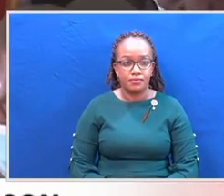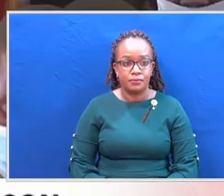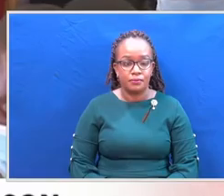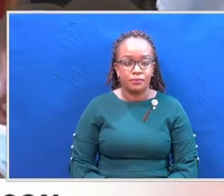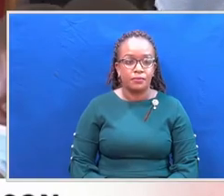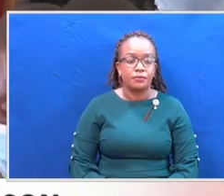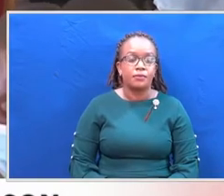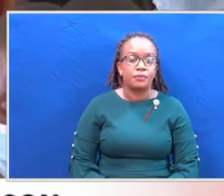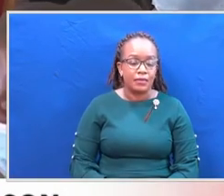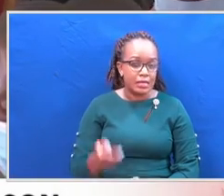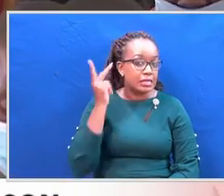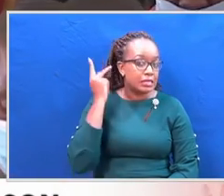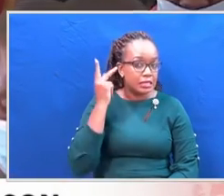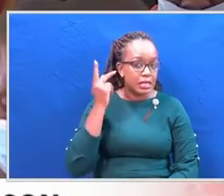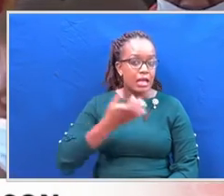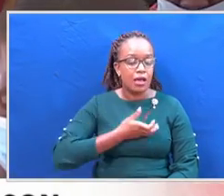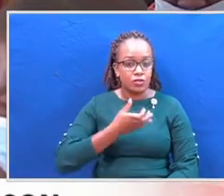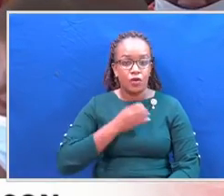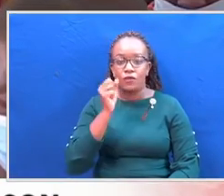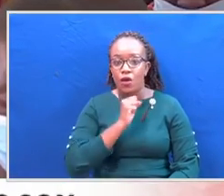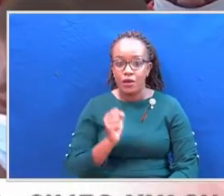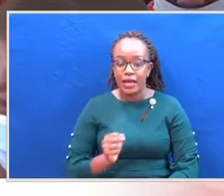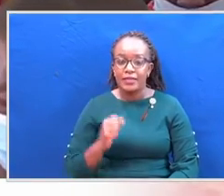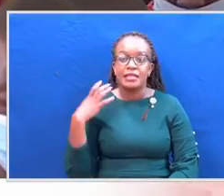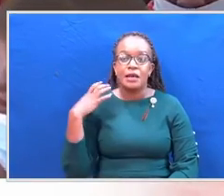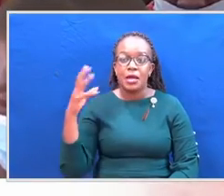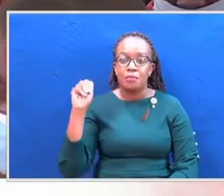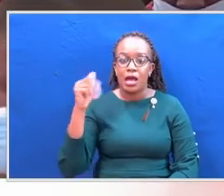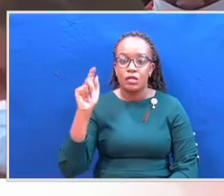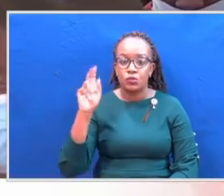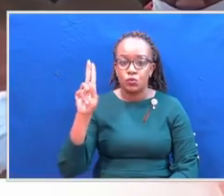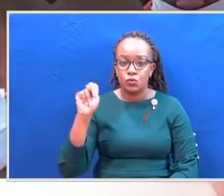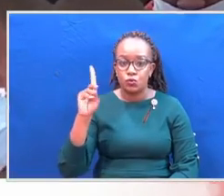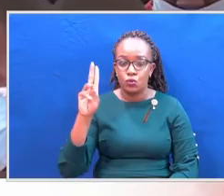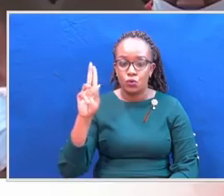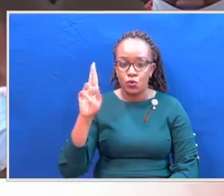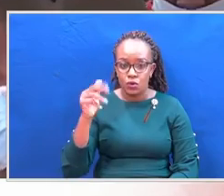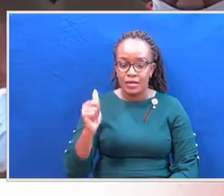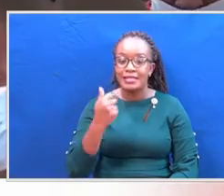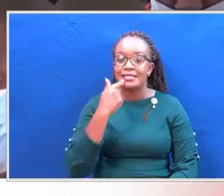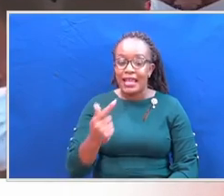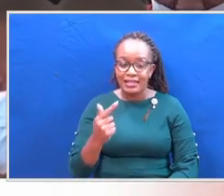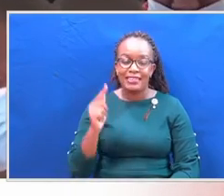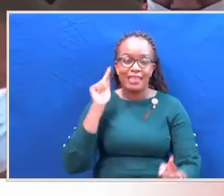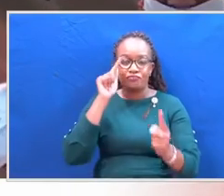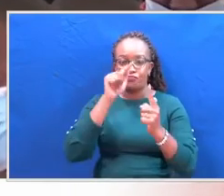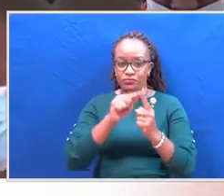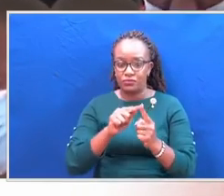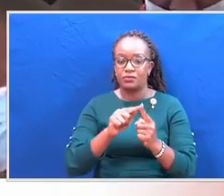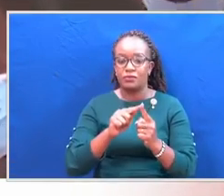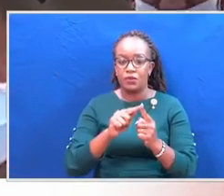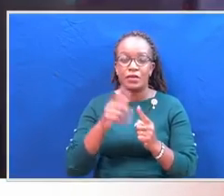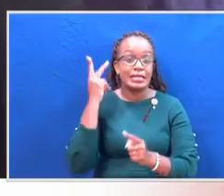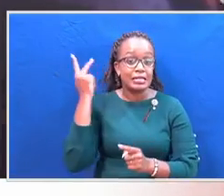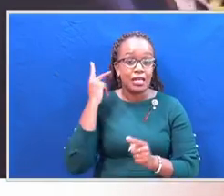Kisii Council of Elders Chairman Mzee Matundura said Nyachae's ambition for the Kisii community was unity